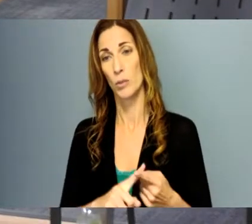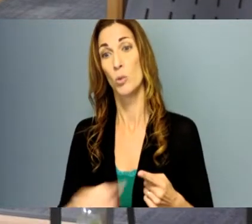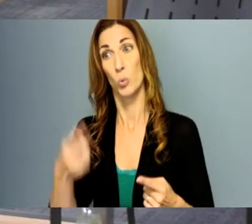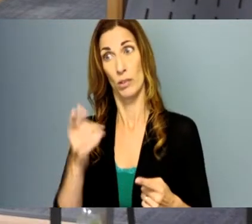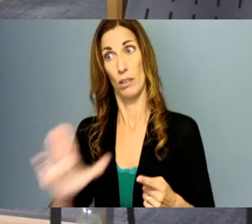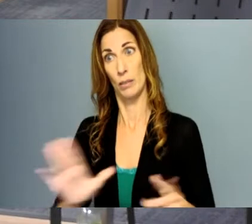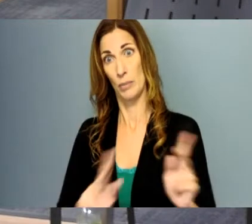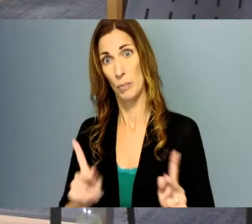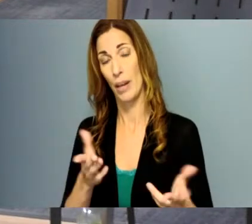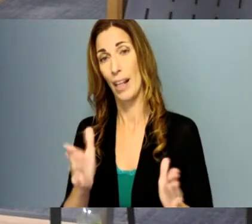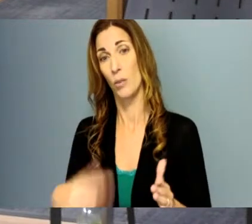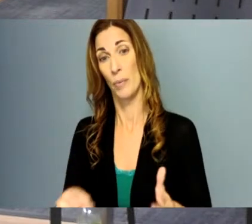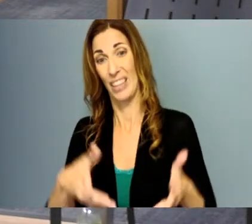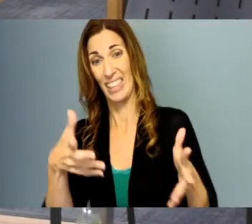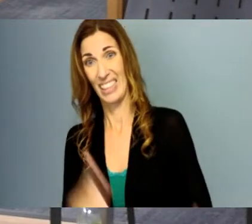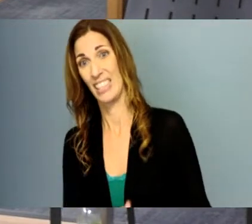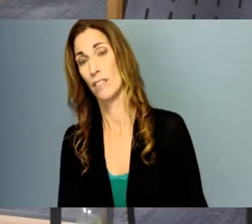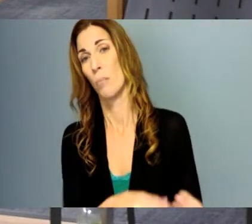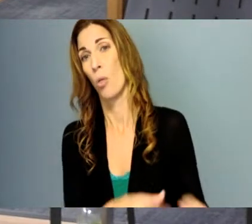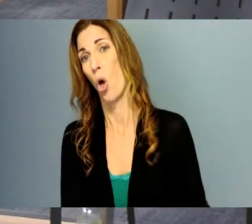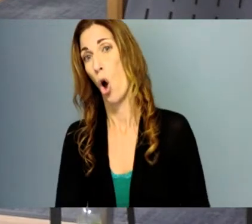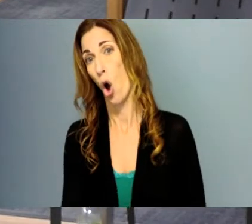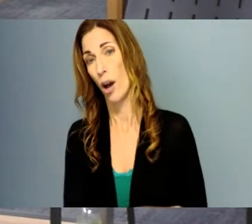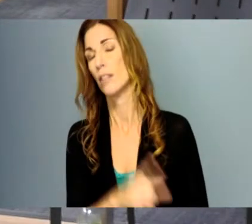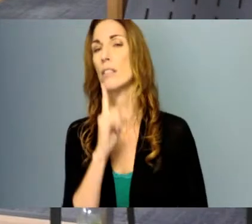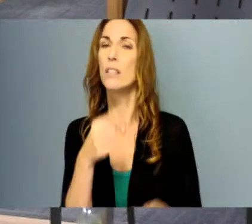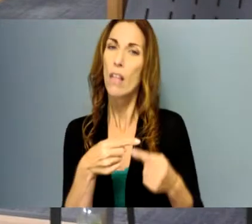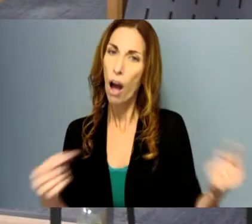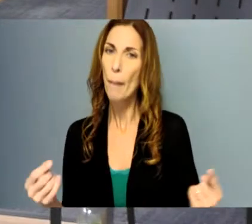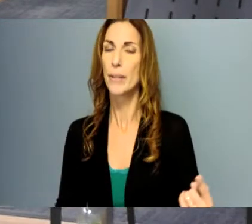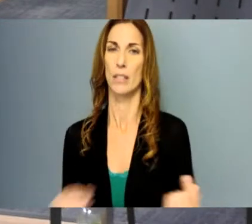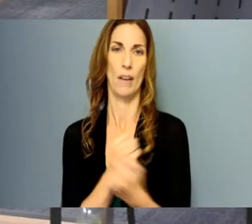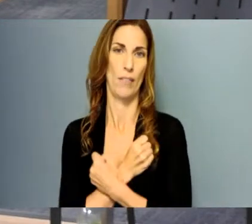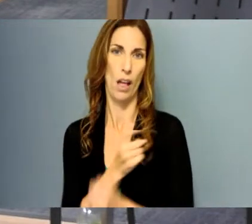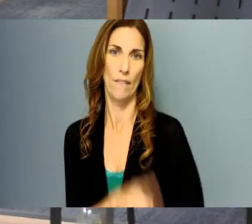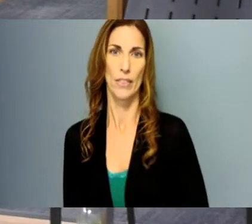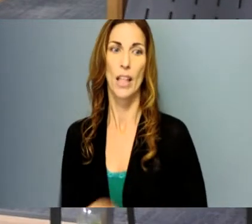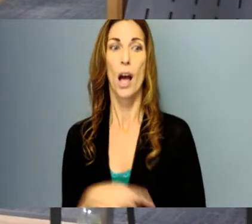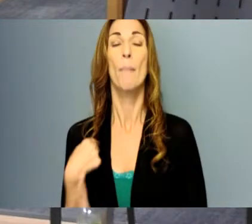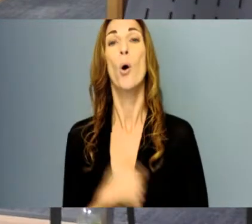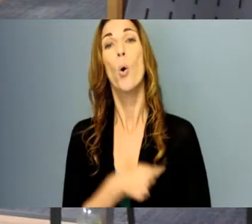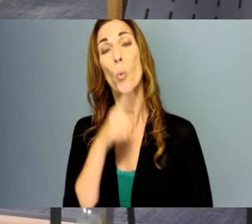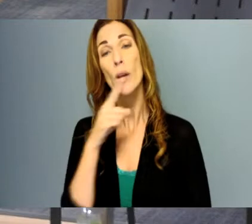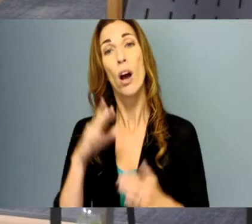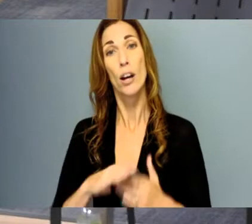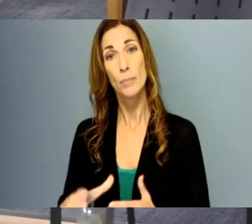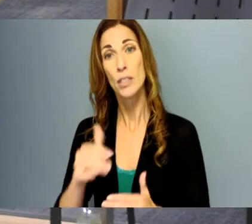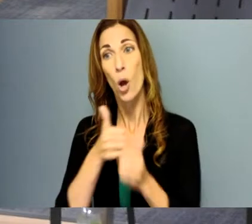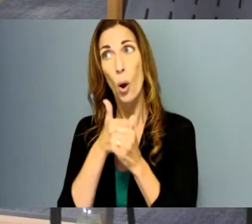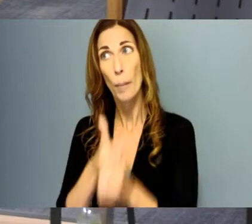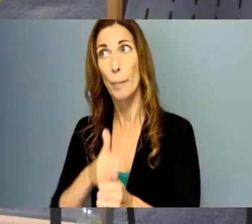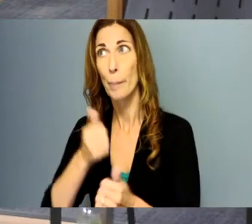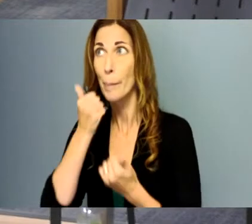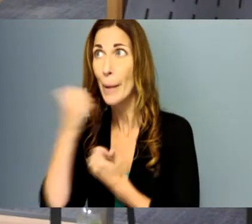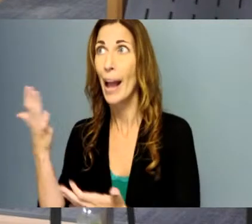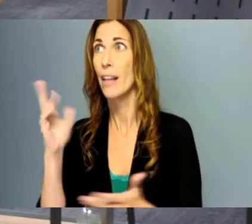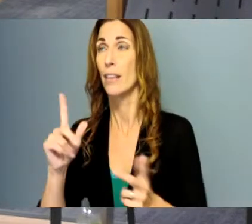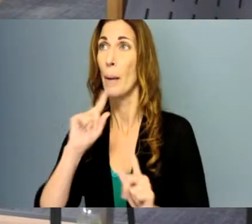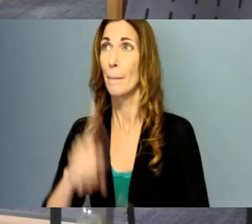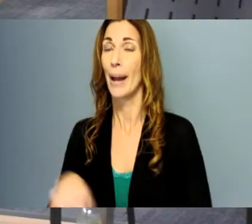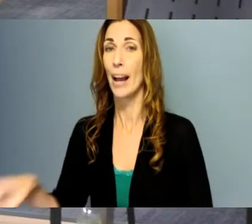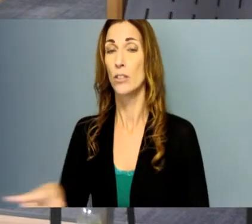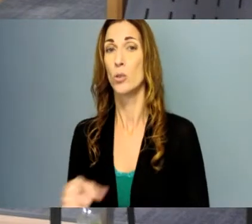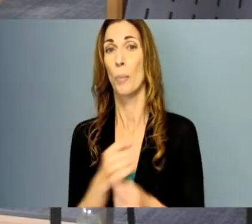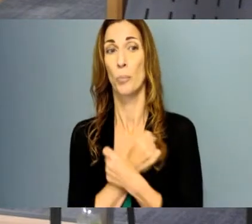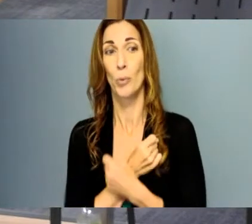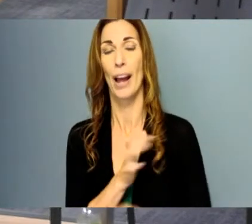leaves them lost is the opposite of loving them. We ultimately obey Christ's command to pray for those who persecute us by